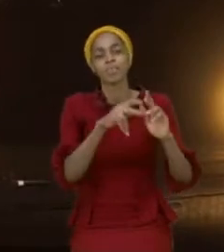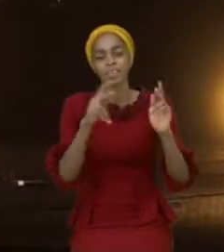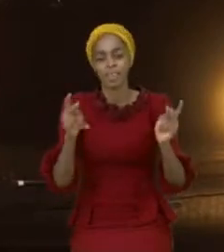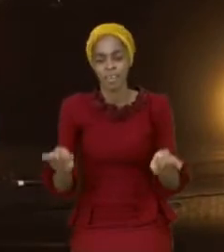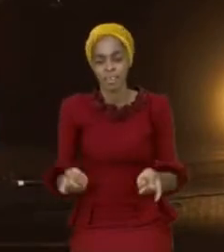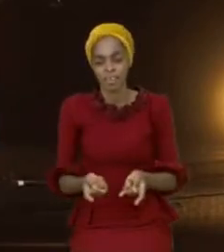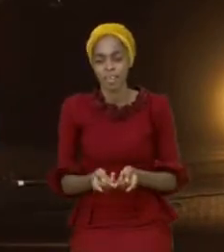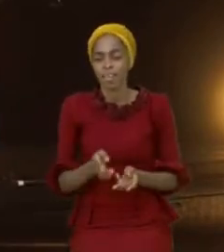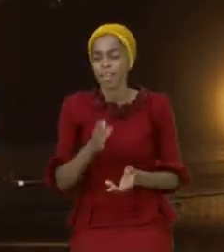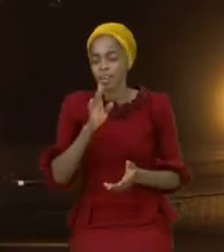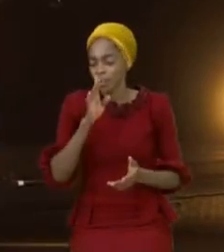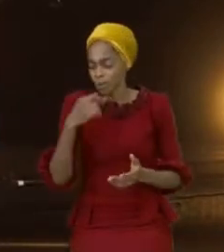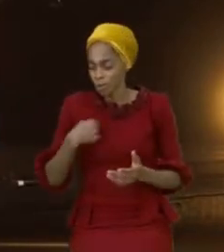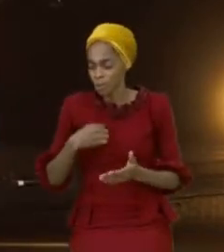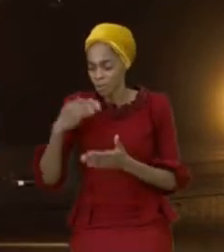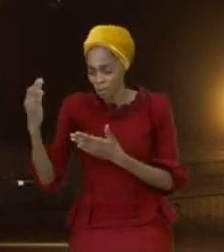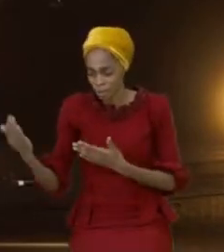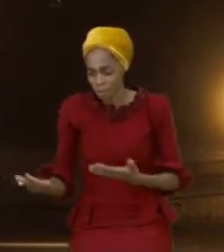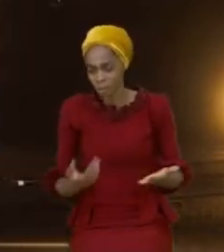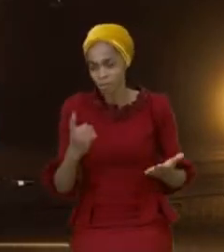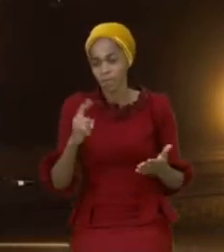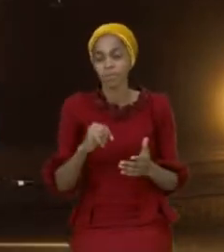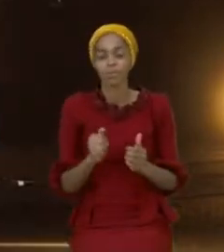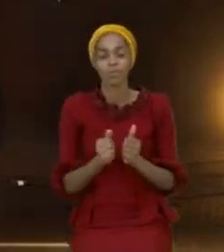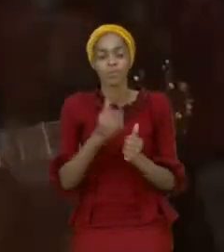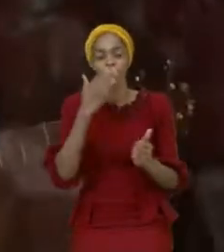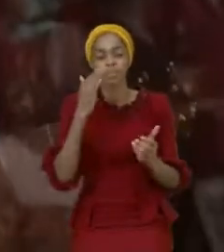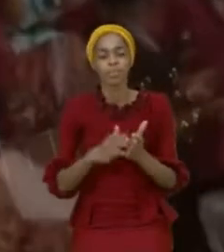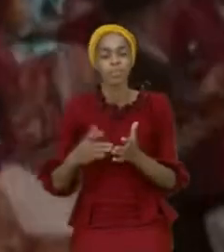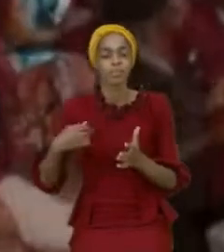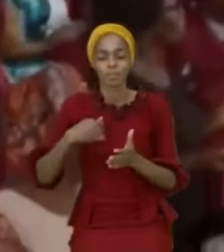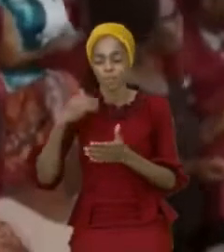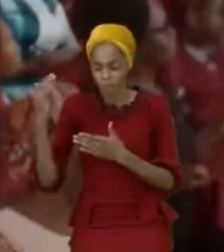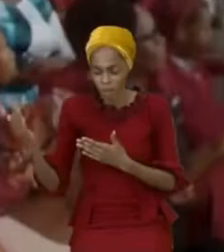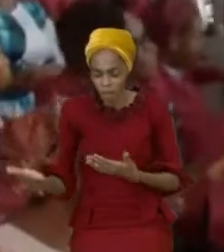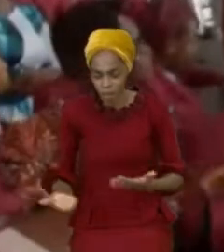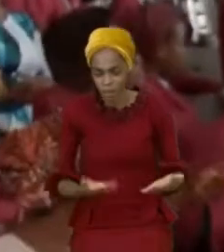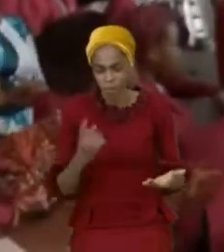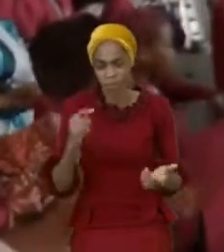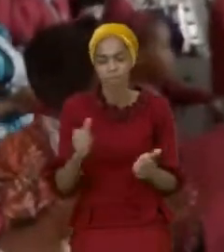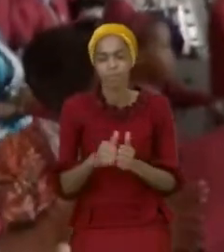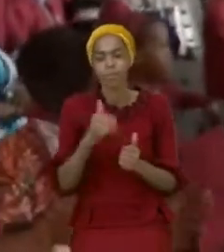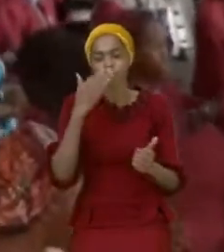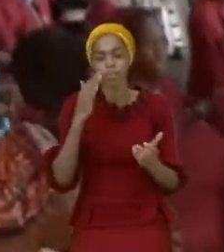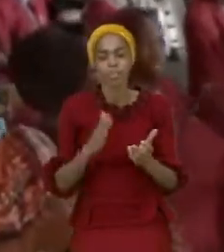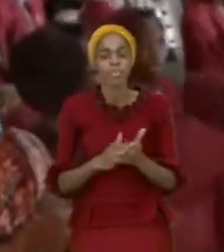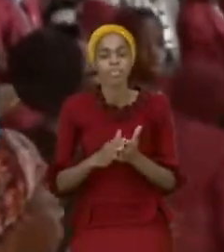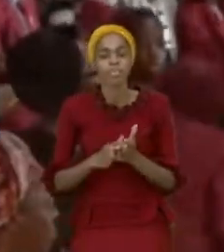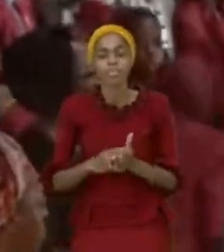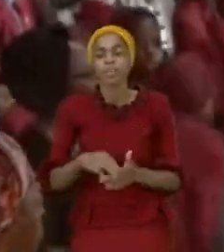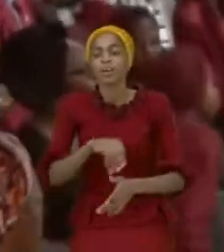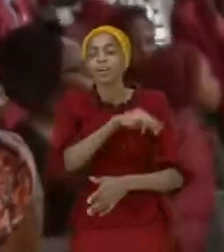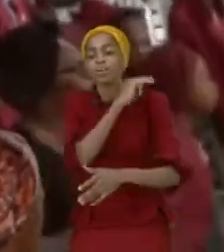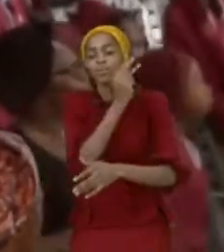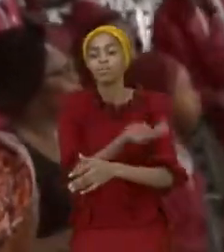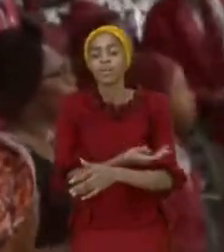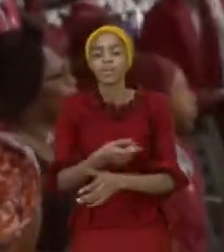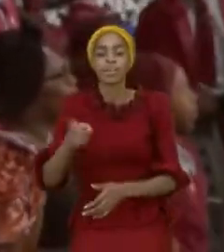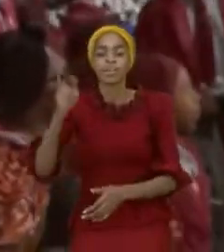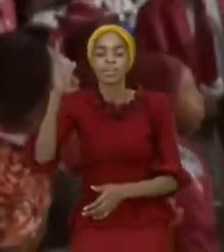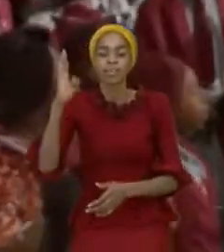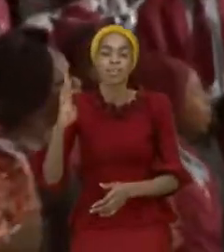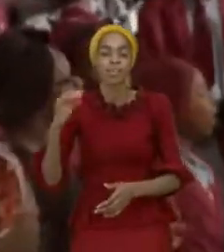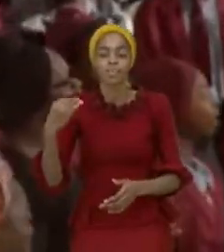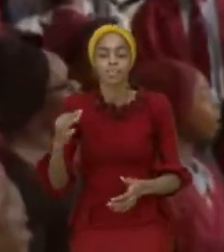place. Again, we welcome you with praise. Today, we welcome you with praise. Everyone,